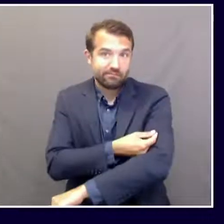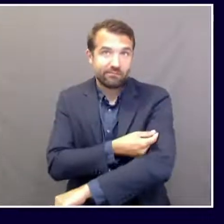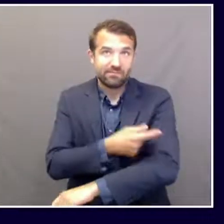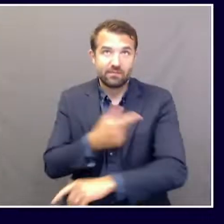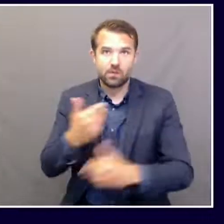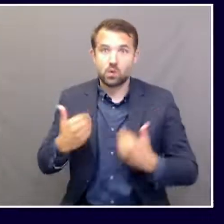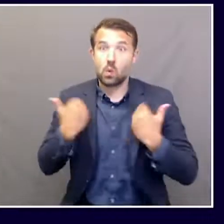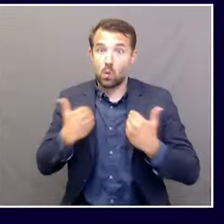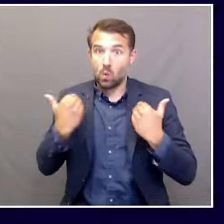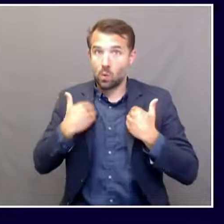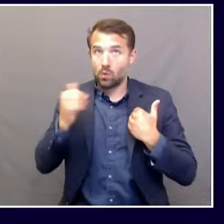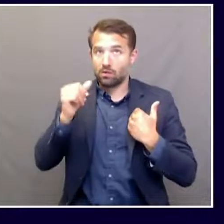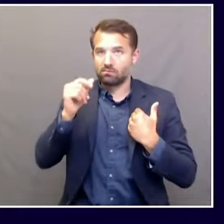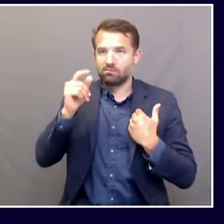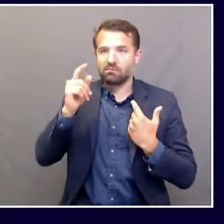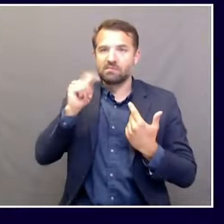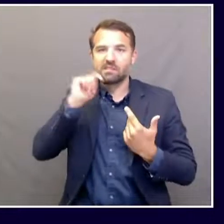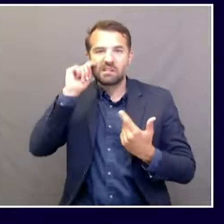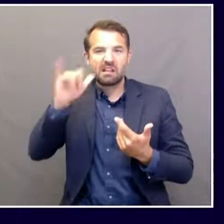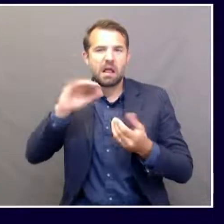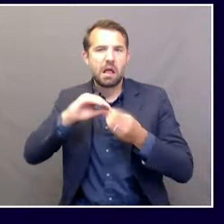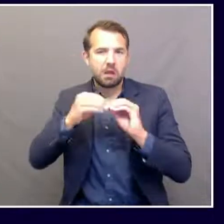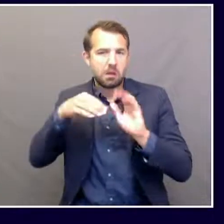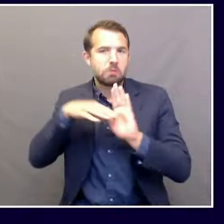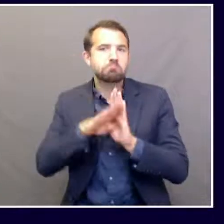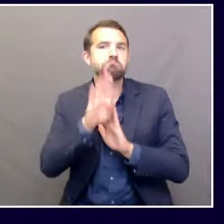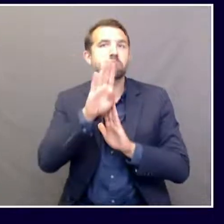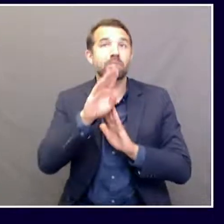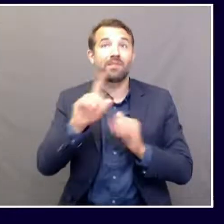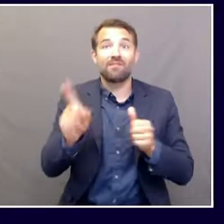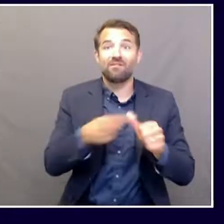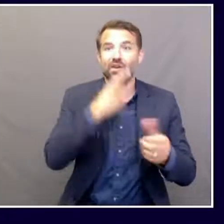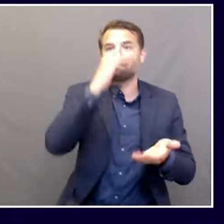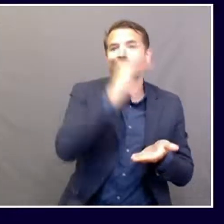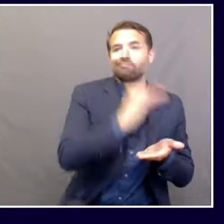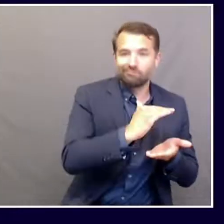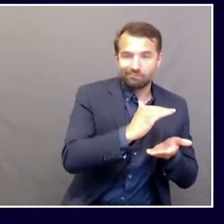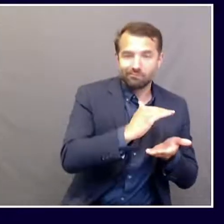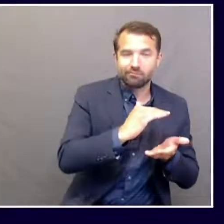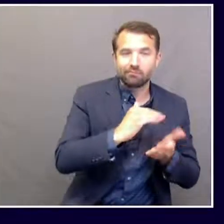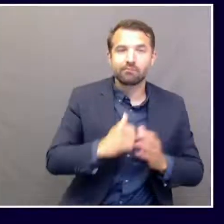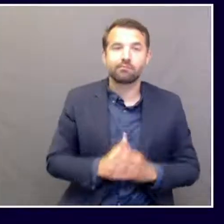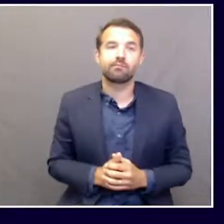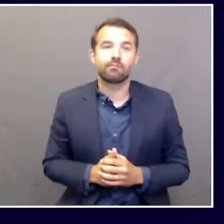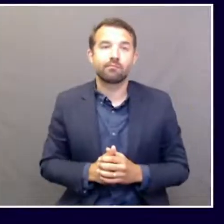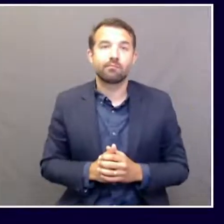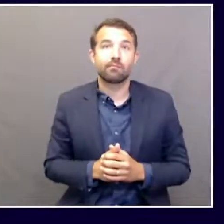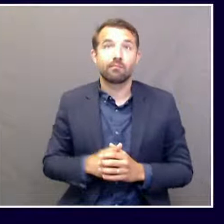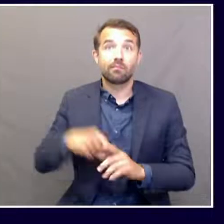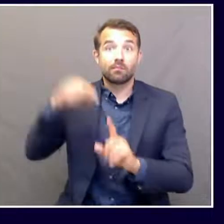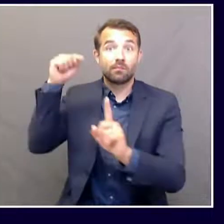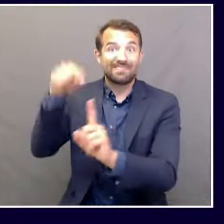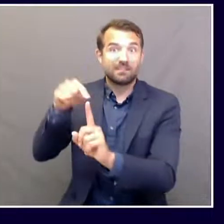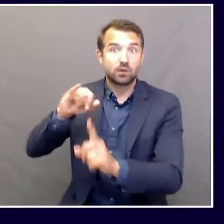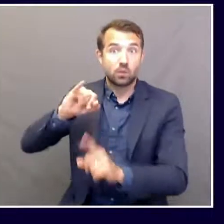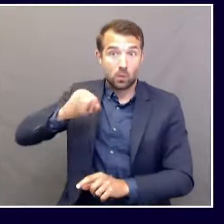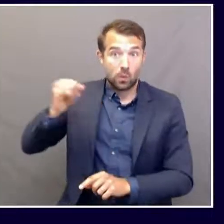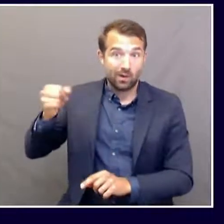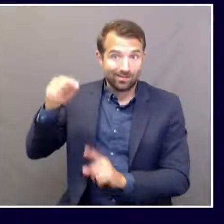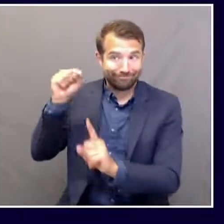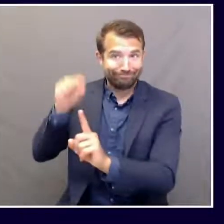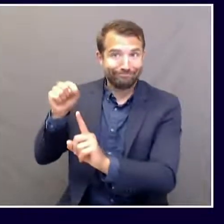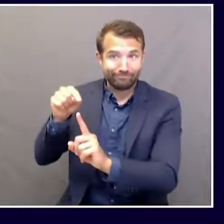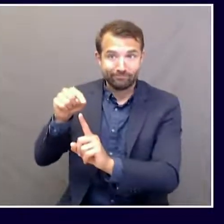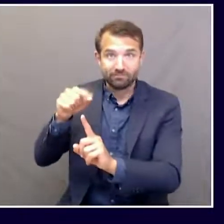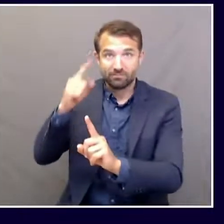is just to zero in on the J&J vaccine for a moment, because the J&J vaccine is counted in our numbers and